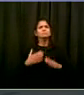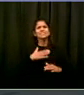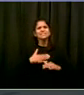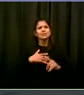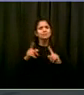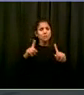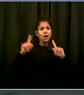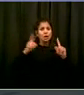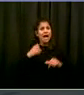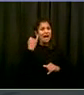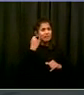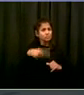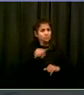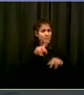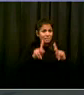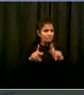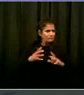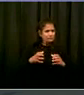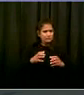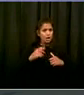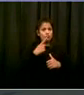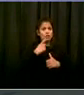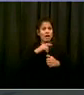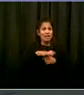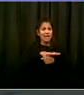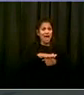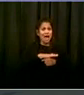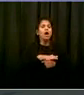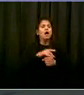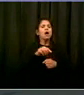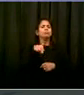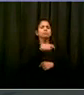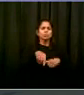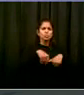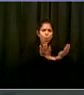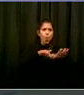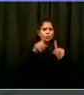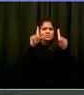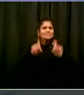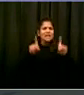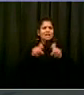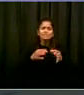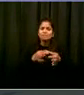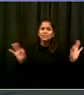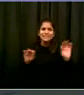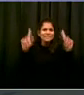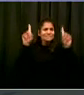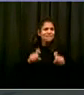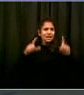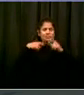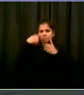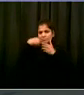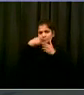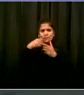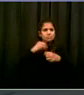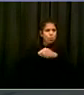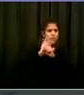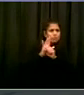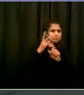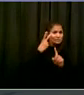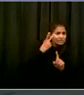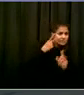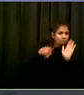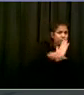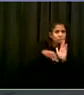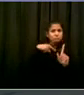in these communities. So robocalls to all affected households, robocalls to affected businesses and houses of worship. We'll be sending out text updates